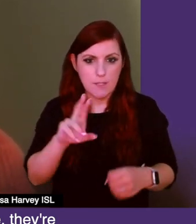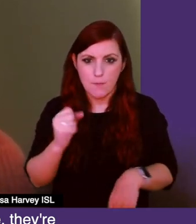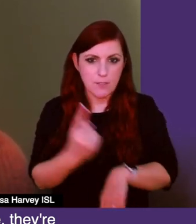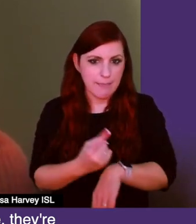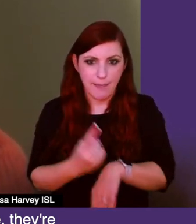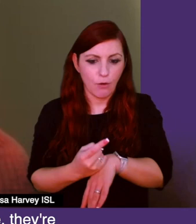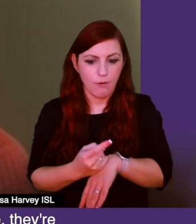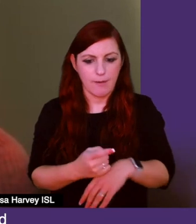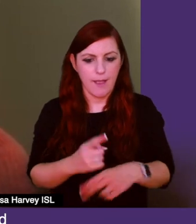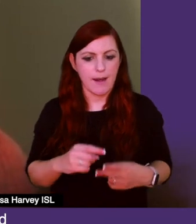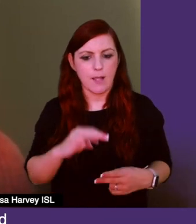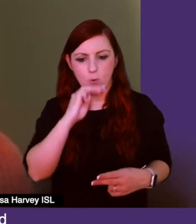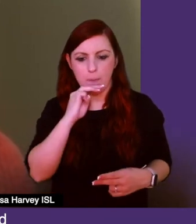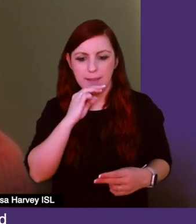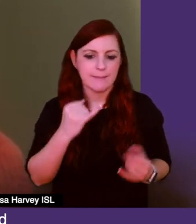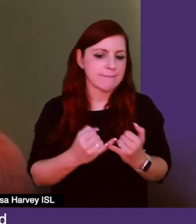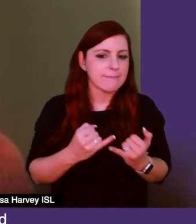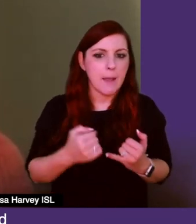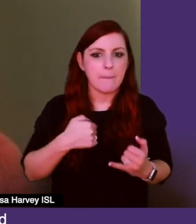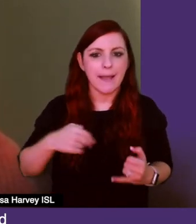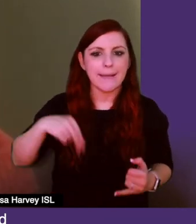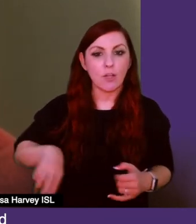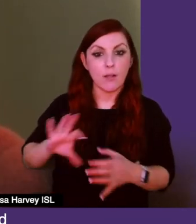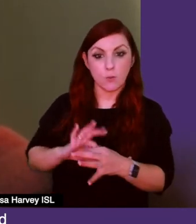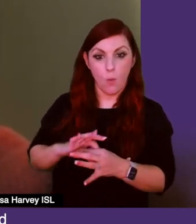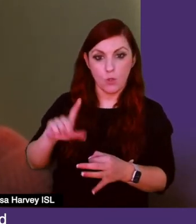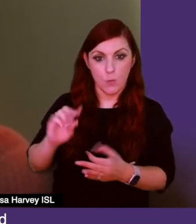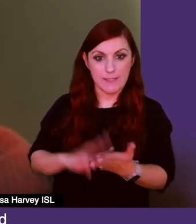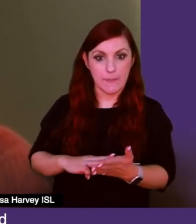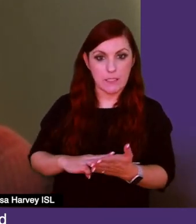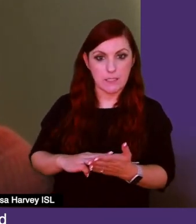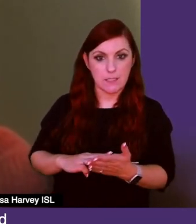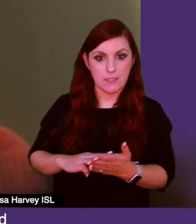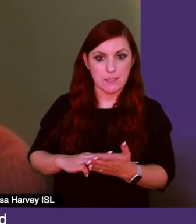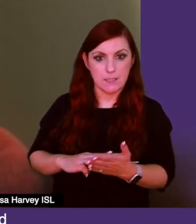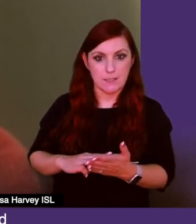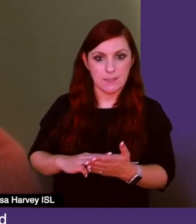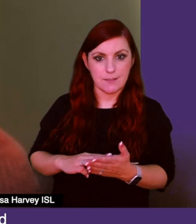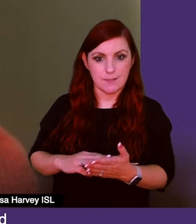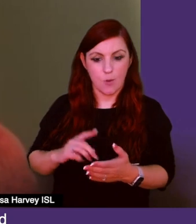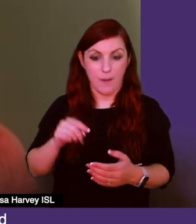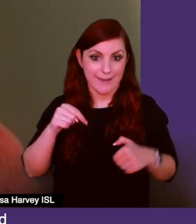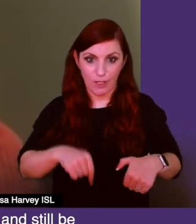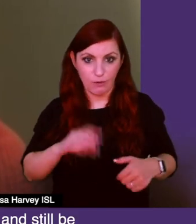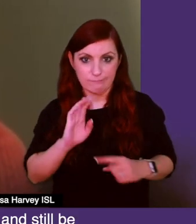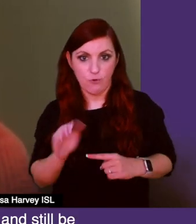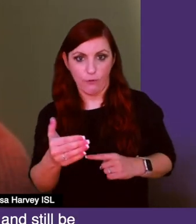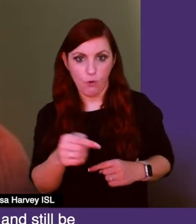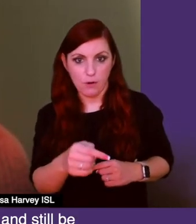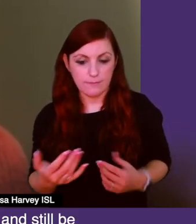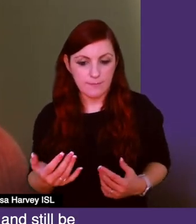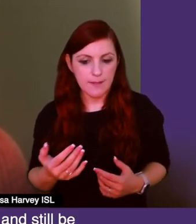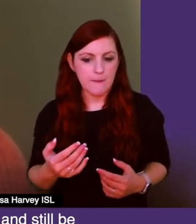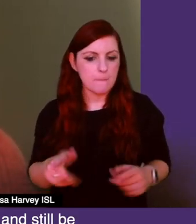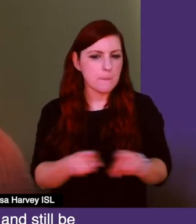bus around you. And I don't mean like my nearest one at home would be 20 minutes. There's one around the corner. And even though